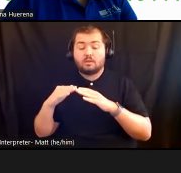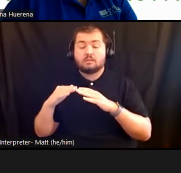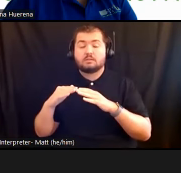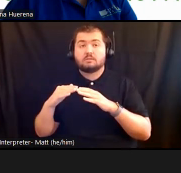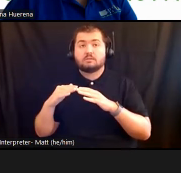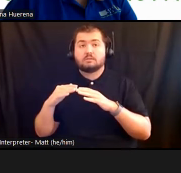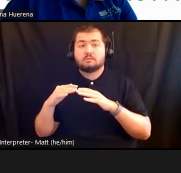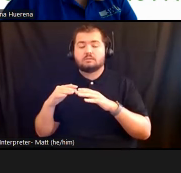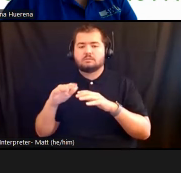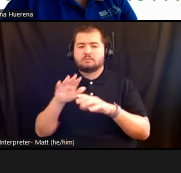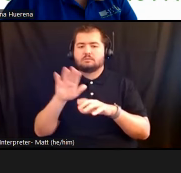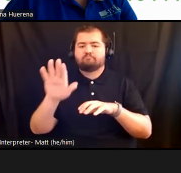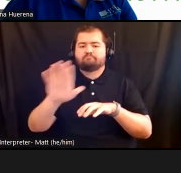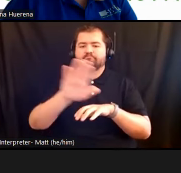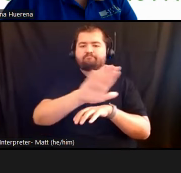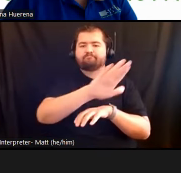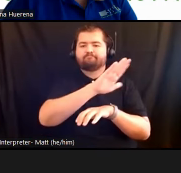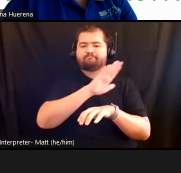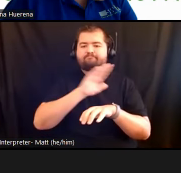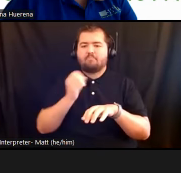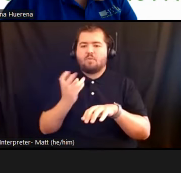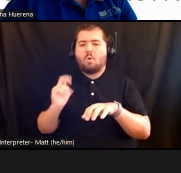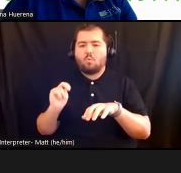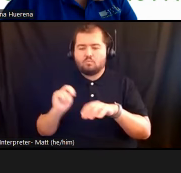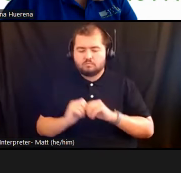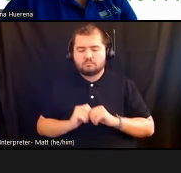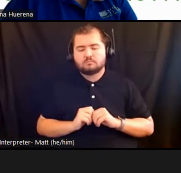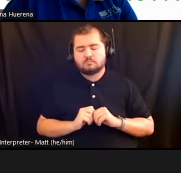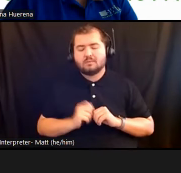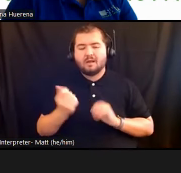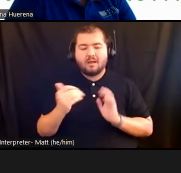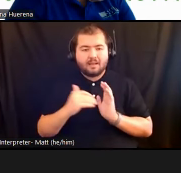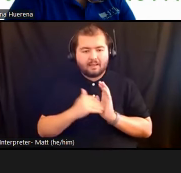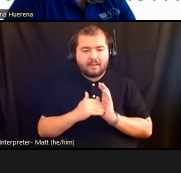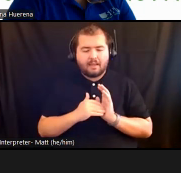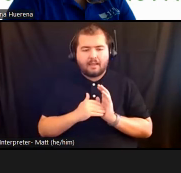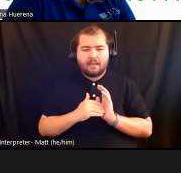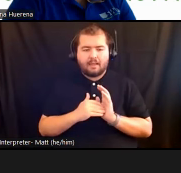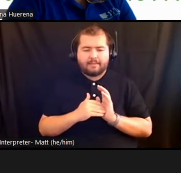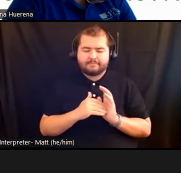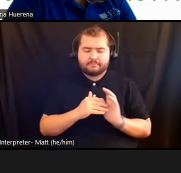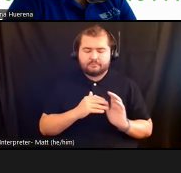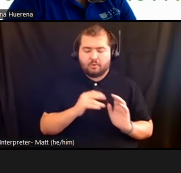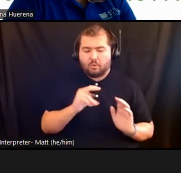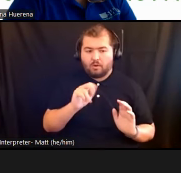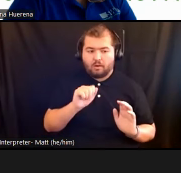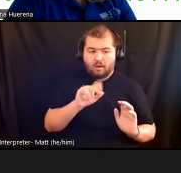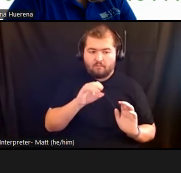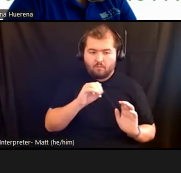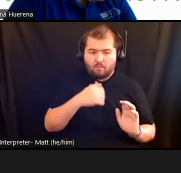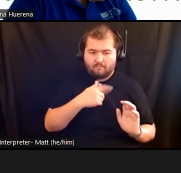they have their own chapters as well. But each chapter are, like I said, on Navajo Nation has 110 chapter houses,